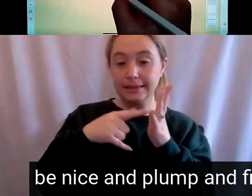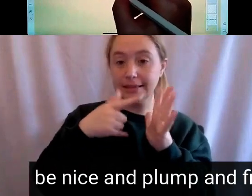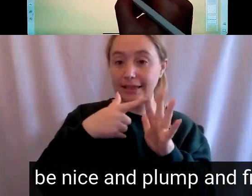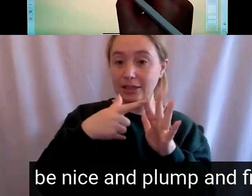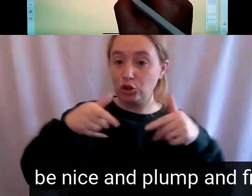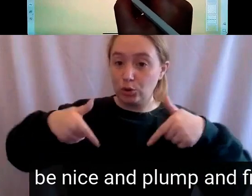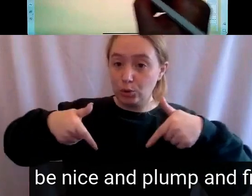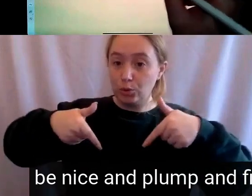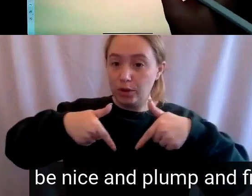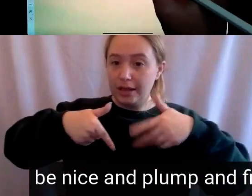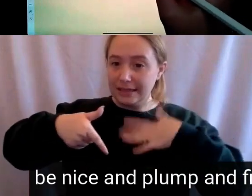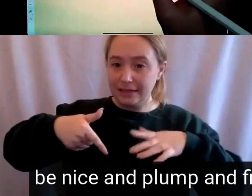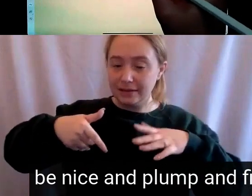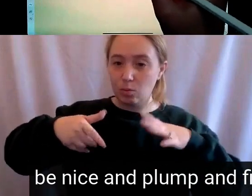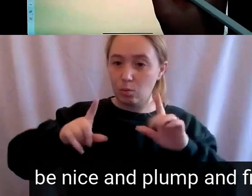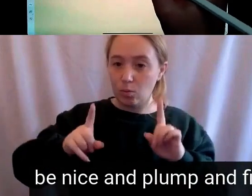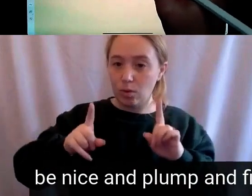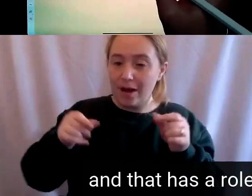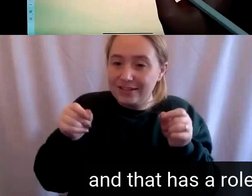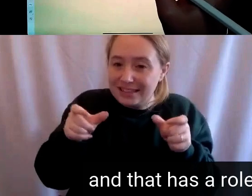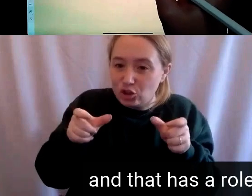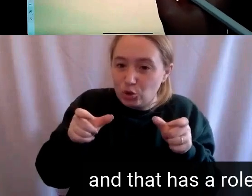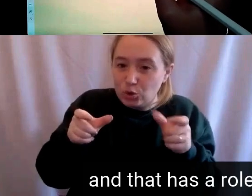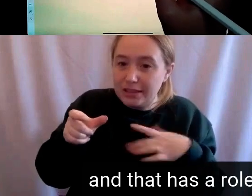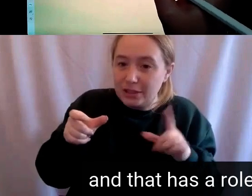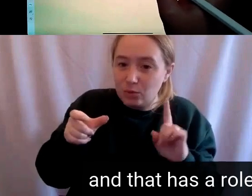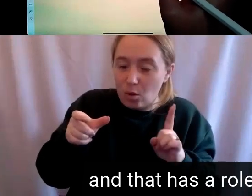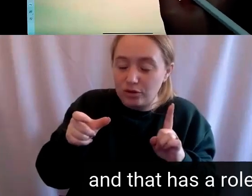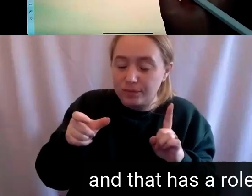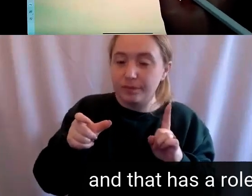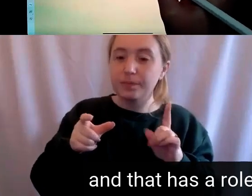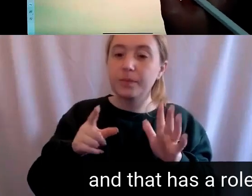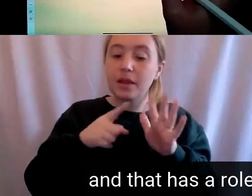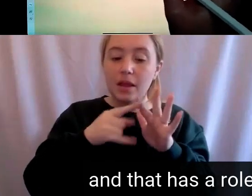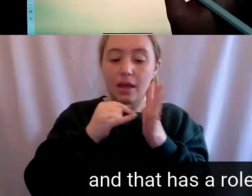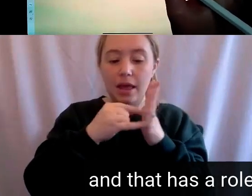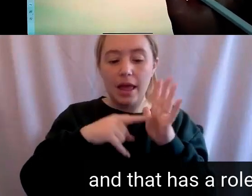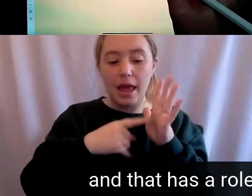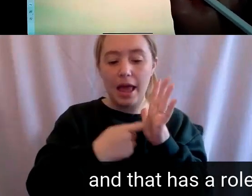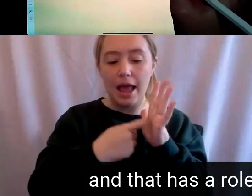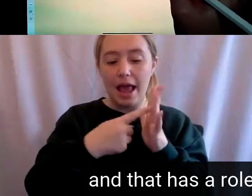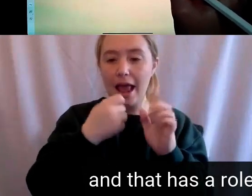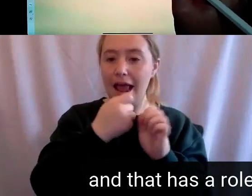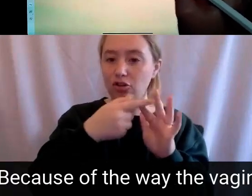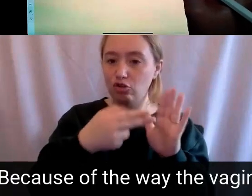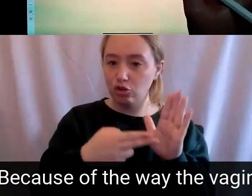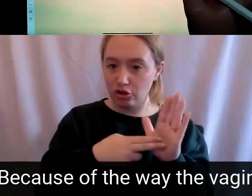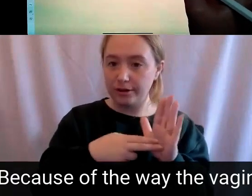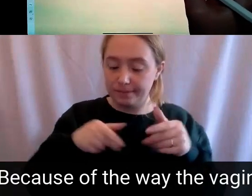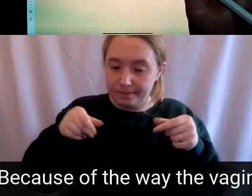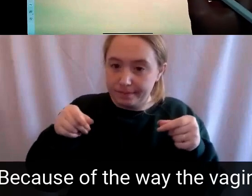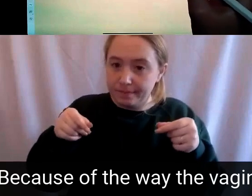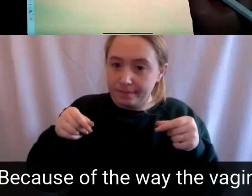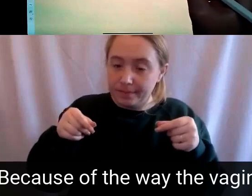nice and plump and firm and supporting everything. And that has a role in bladder function too. Because of the way the vagina is constructed, it's